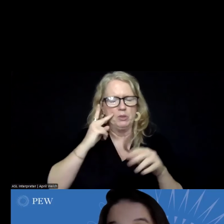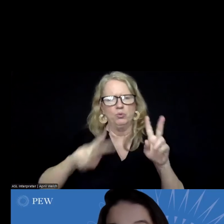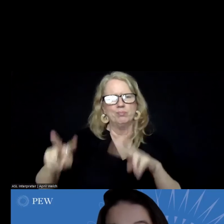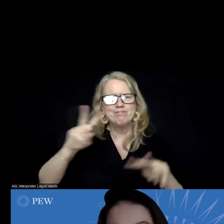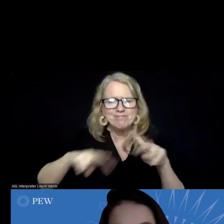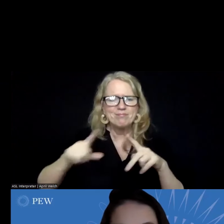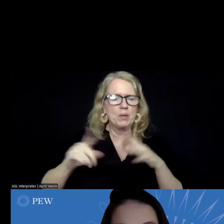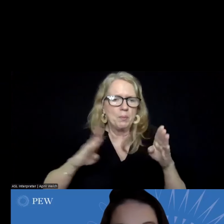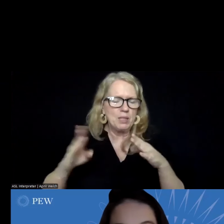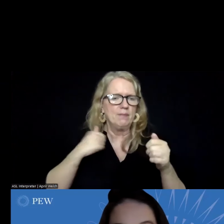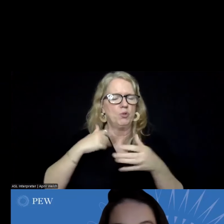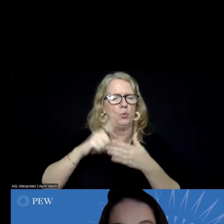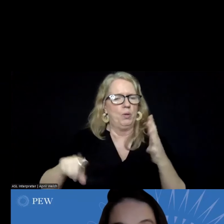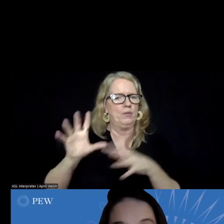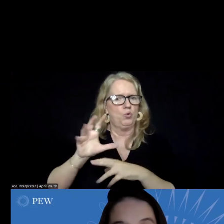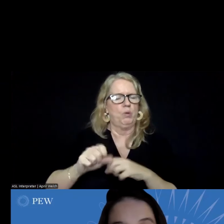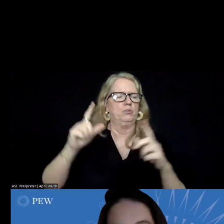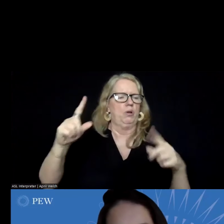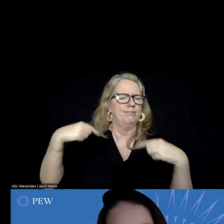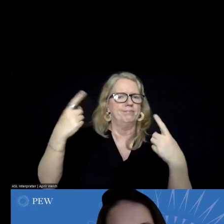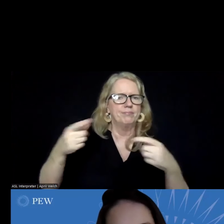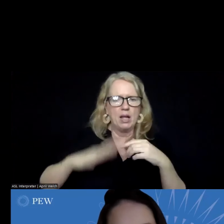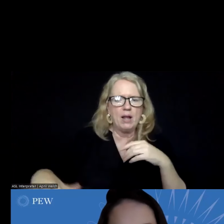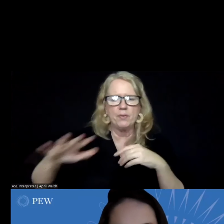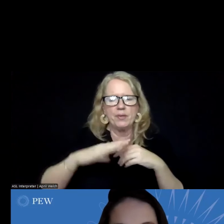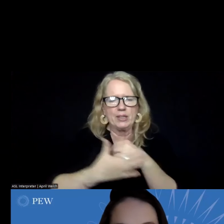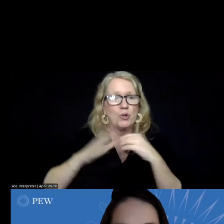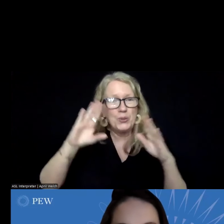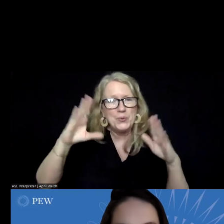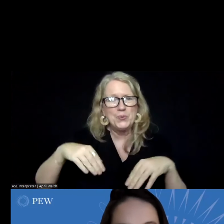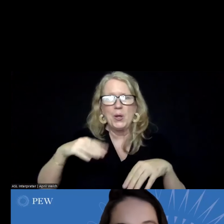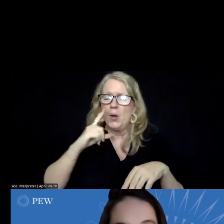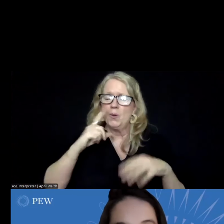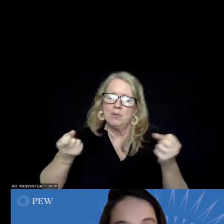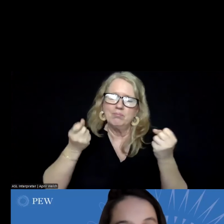crisis care practices across the country. As many of you know all too well, far too